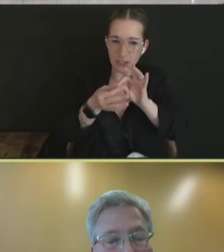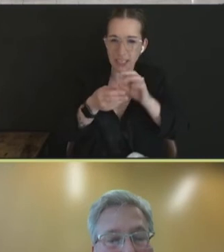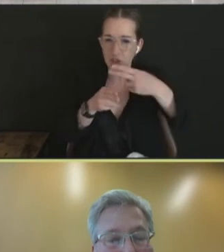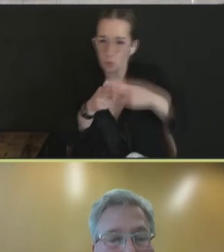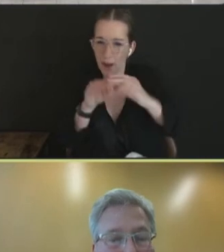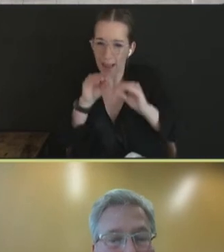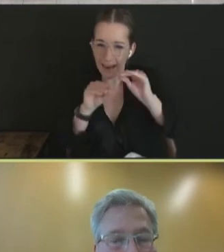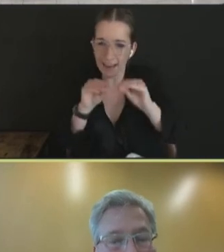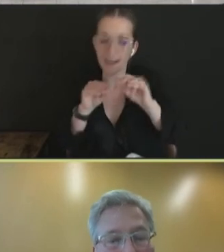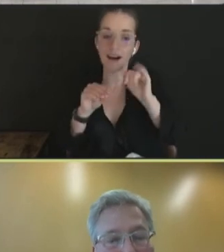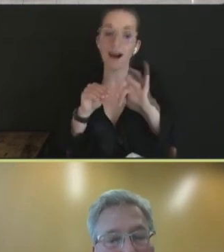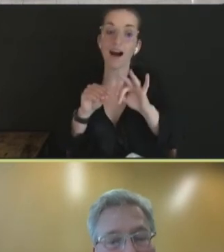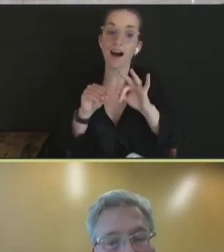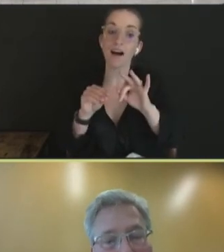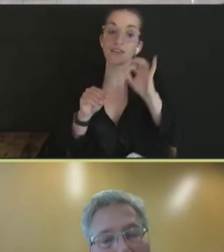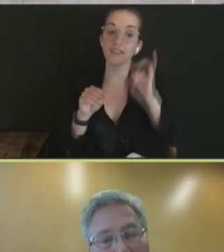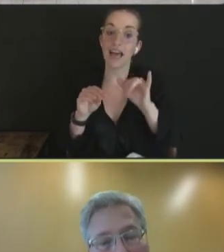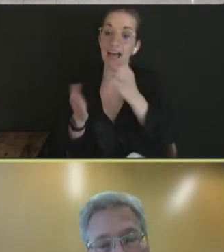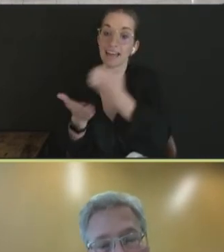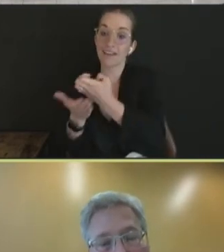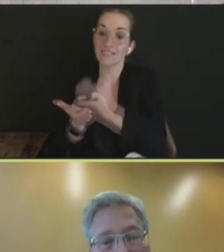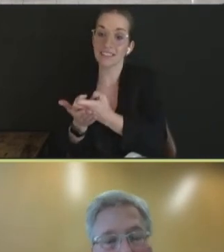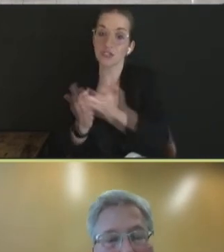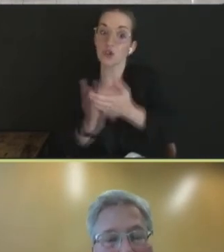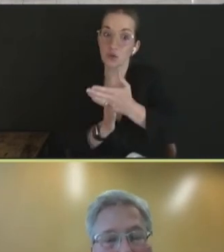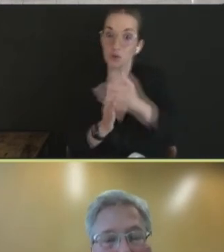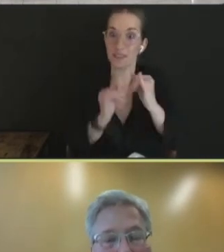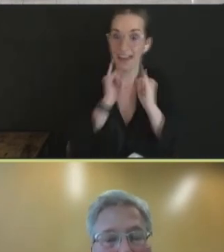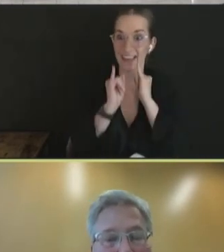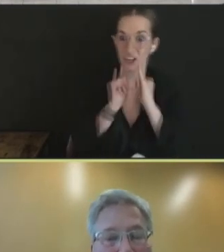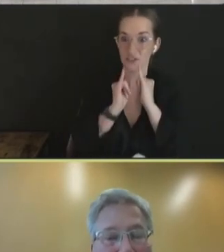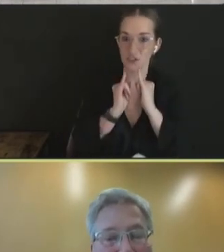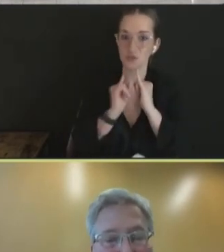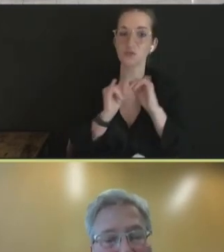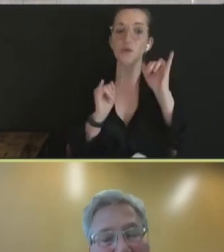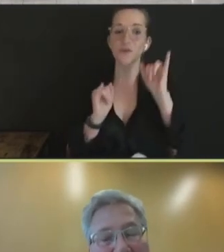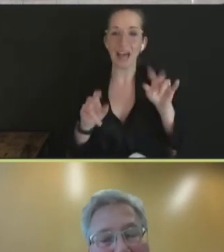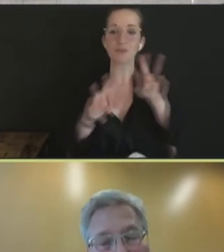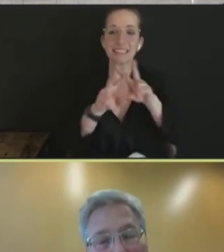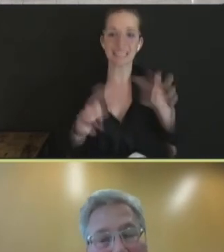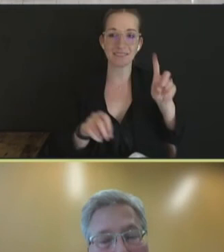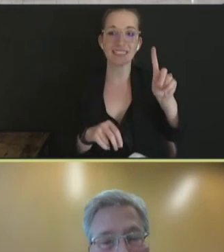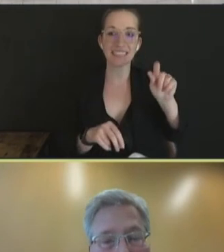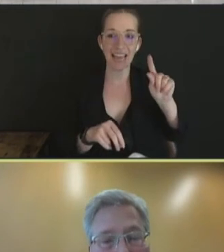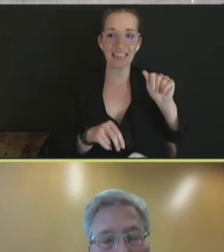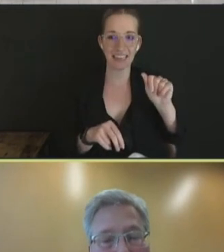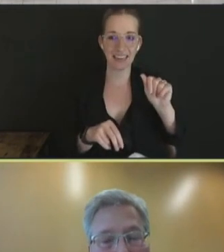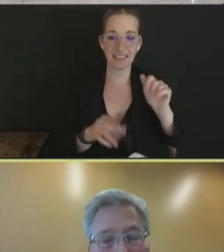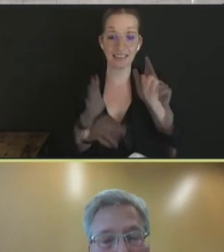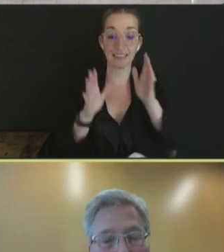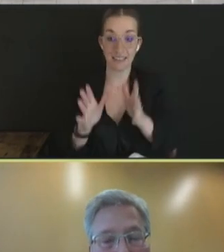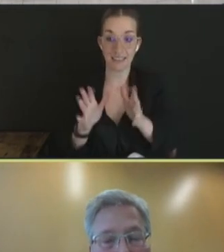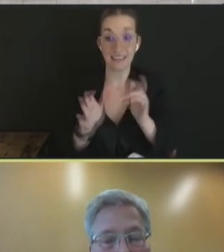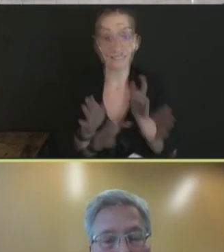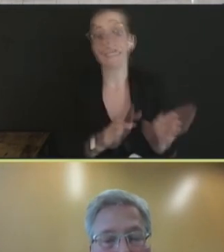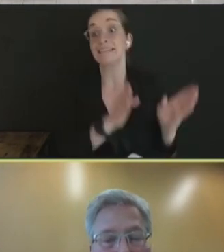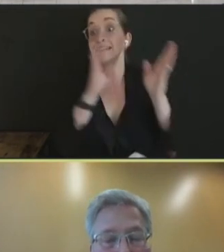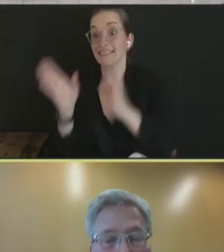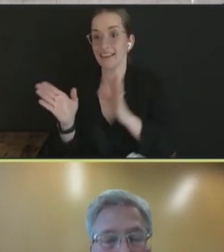interviews. So that was the analysis of the data part, and then that fed into